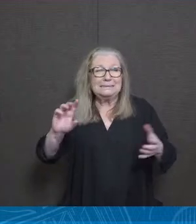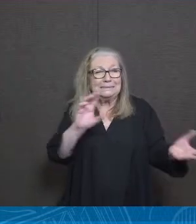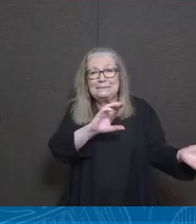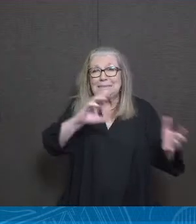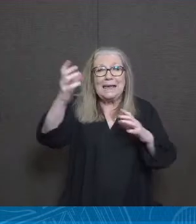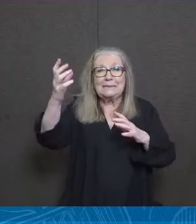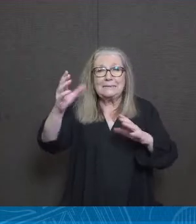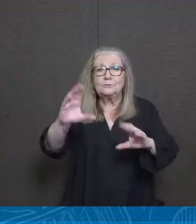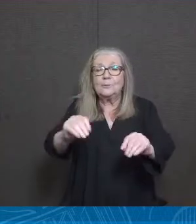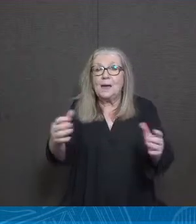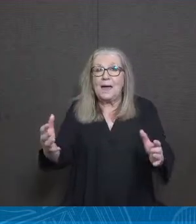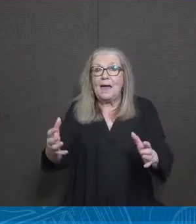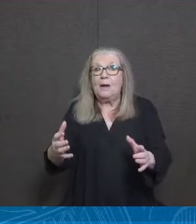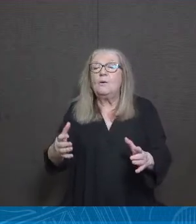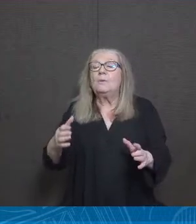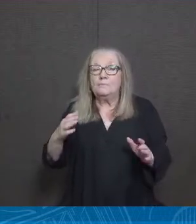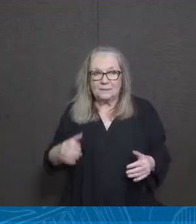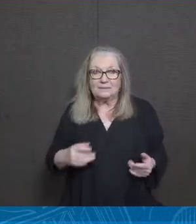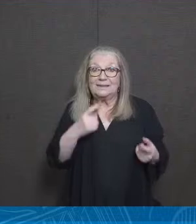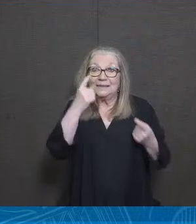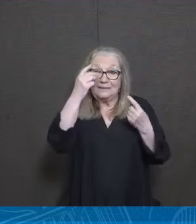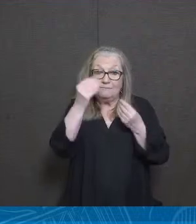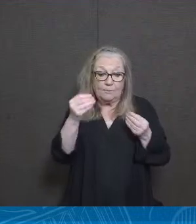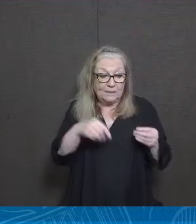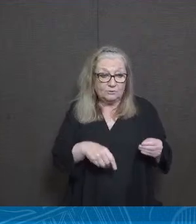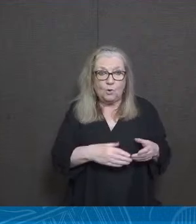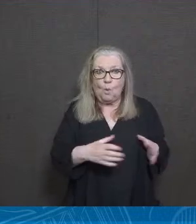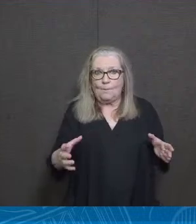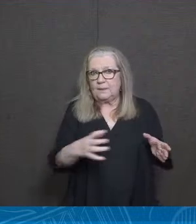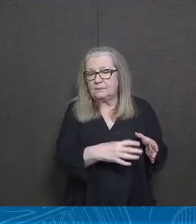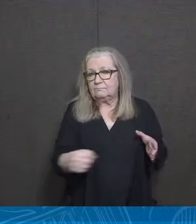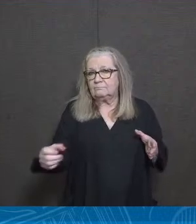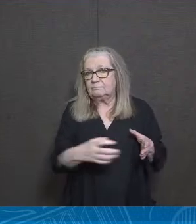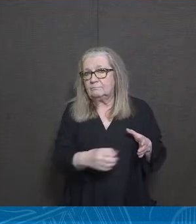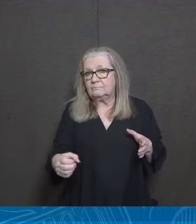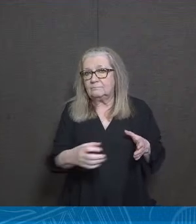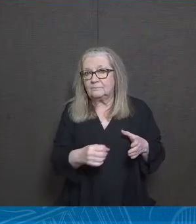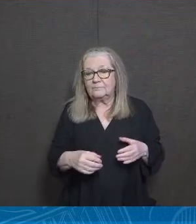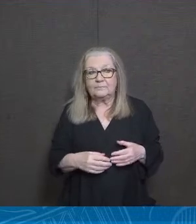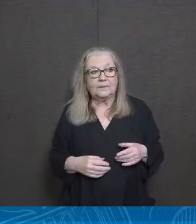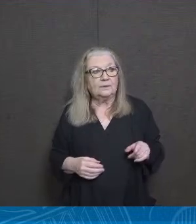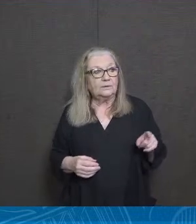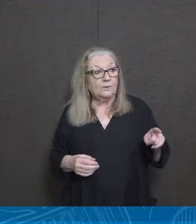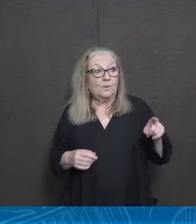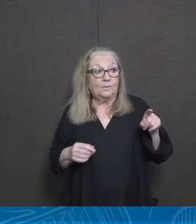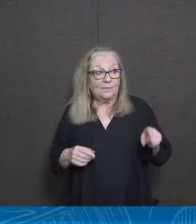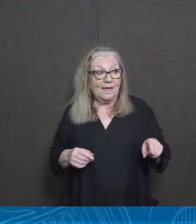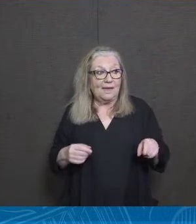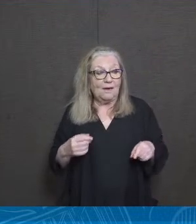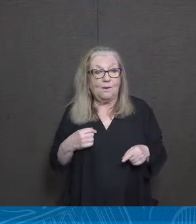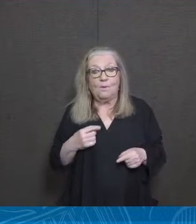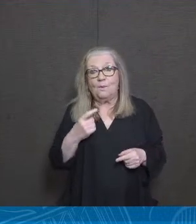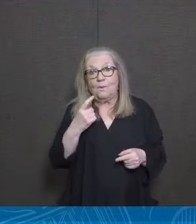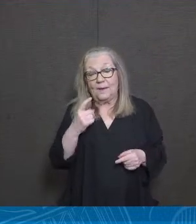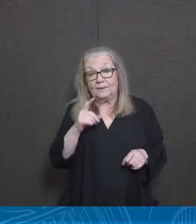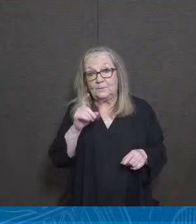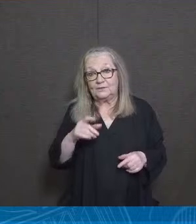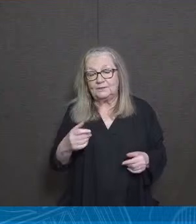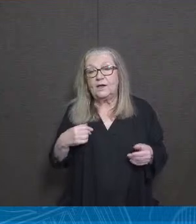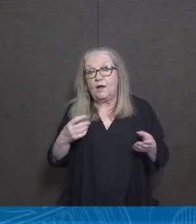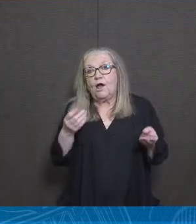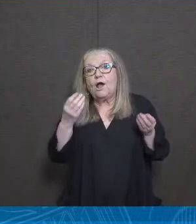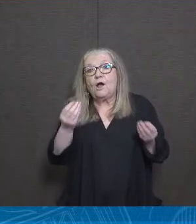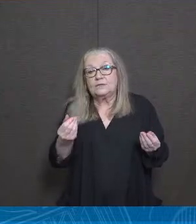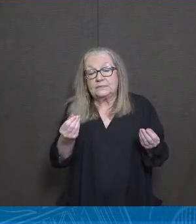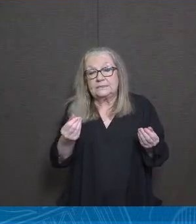should consider. Yeah, okay, thank you. Oh, now we got a real question about cost. How much is subscription